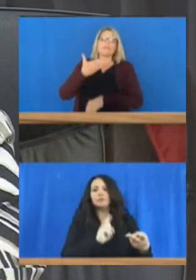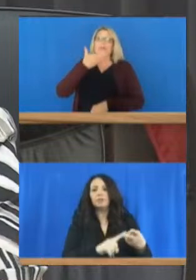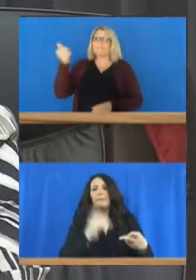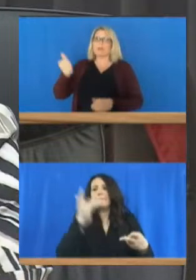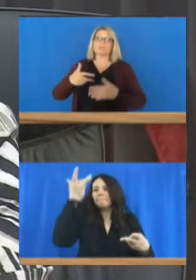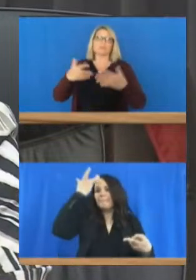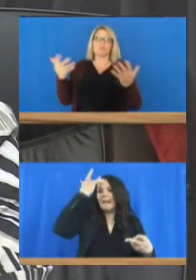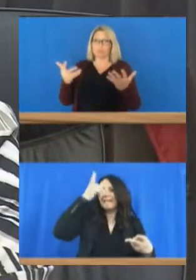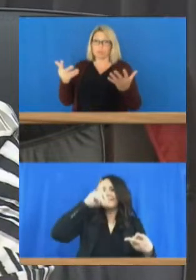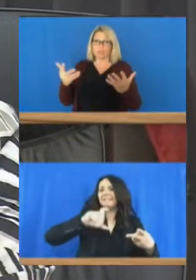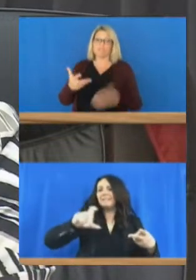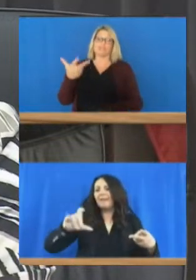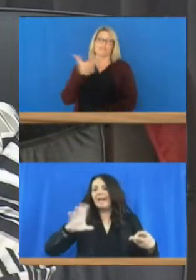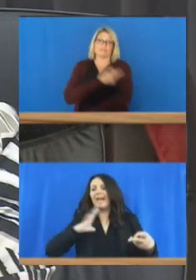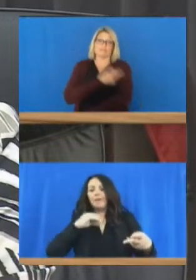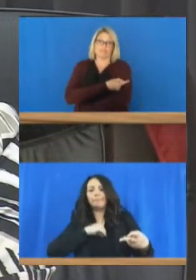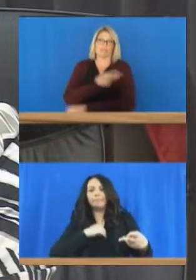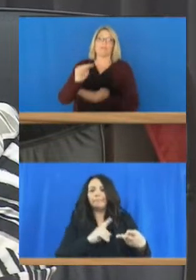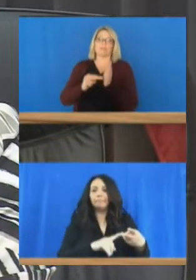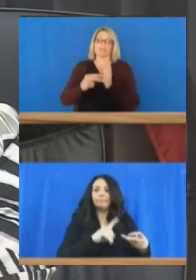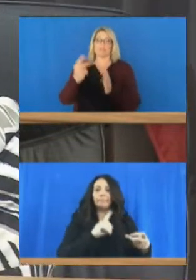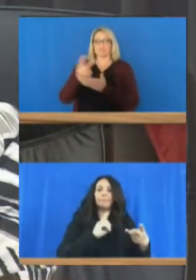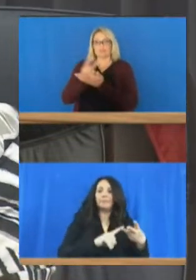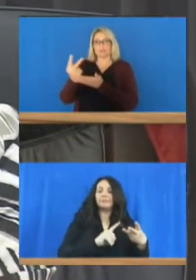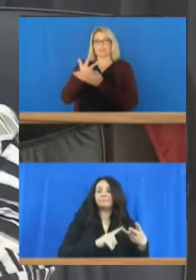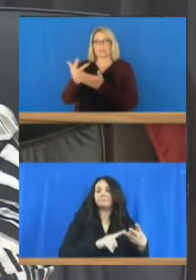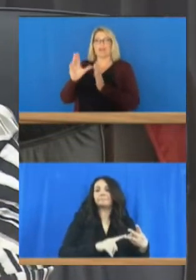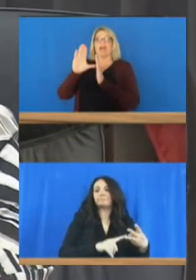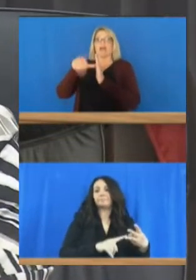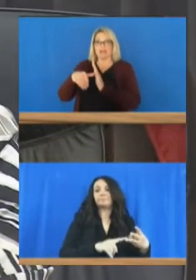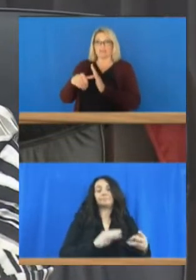you, either of you, can you kind of talk to me a little bit about